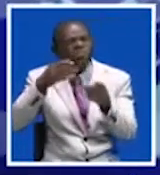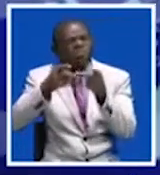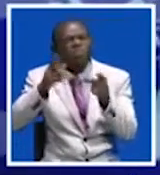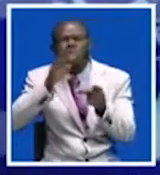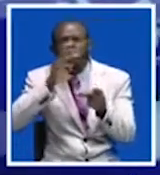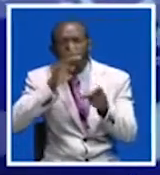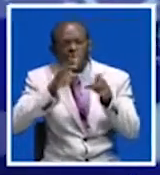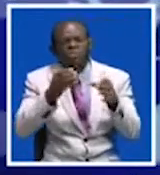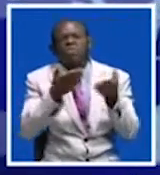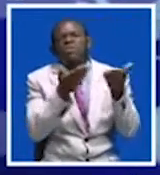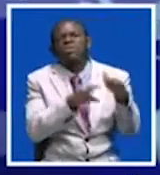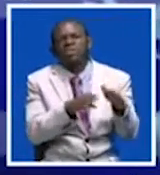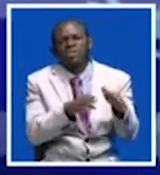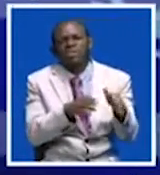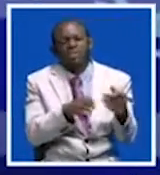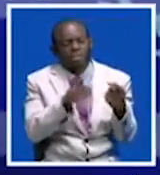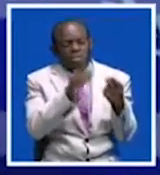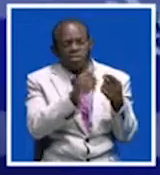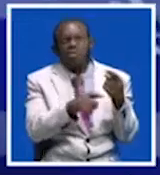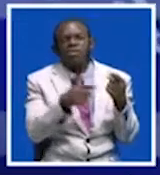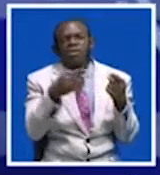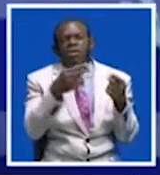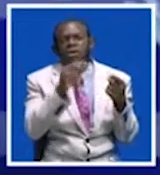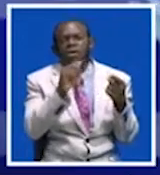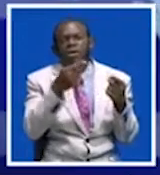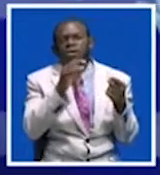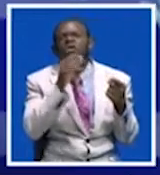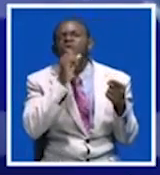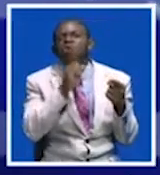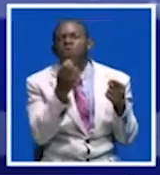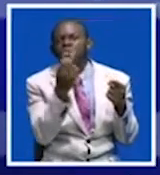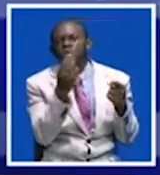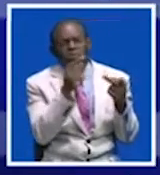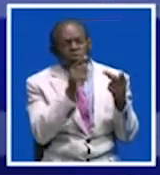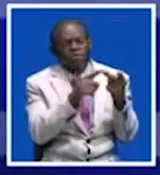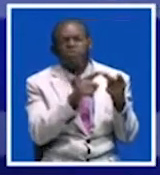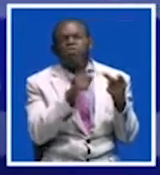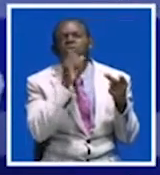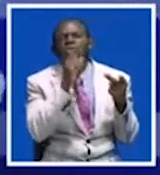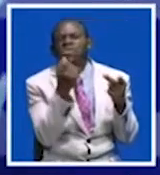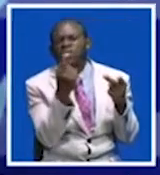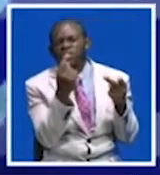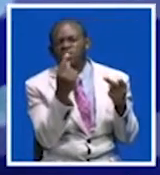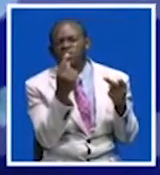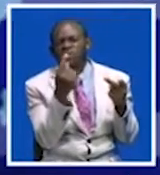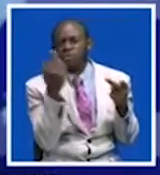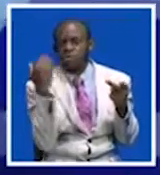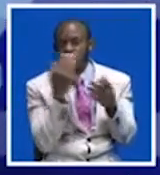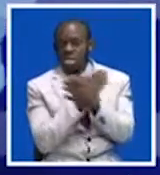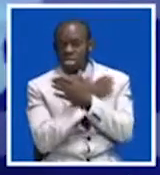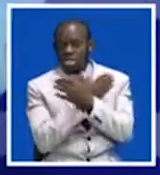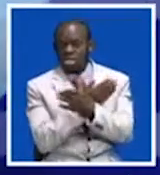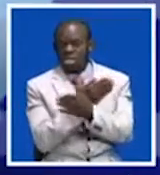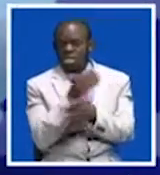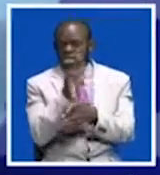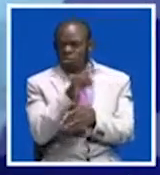aged 12, of Charleston area, and Njavua Mwale, aged 11, of Obama area, met their fate on Sunday, December 22, when they